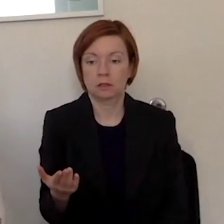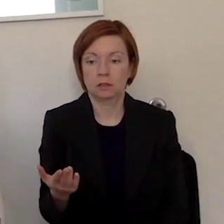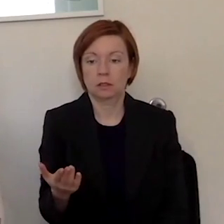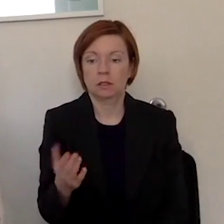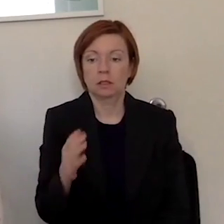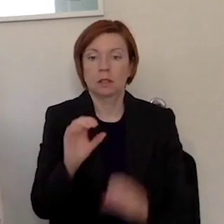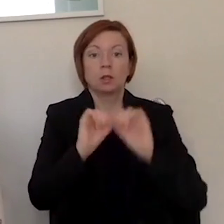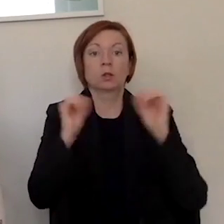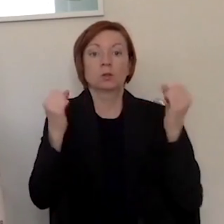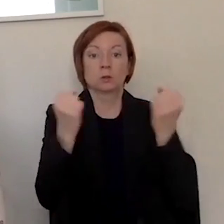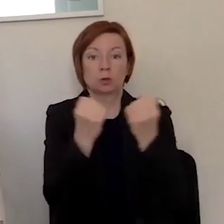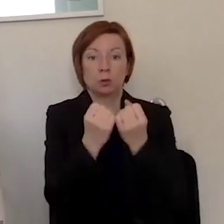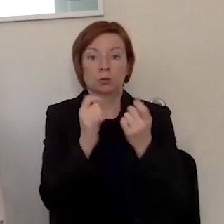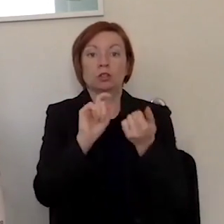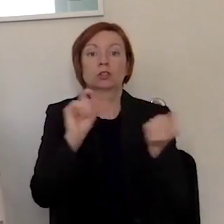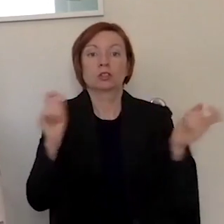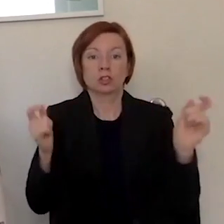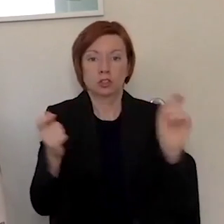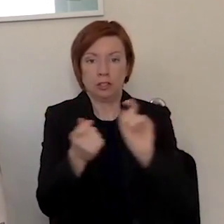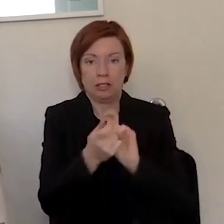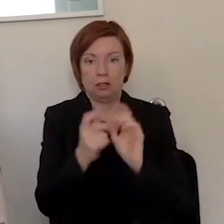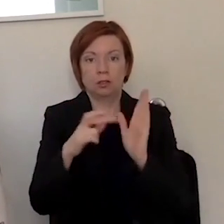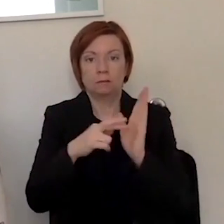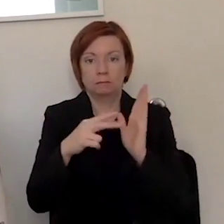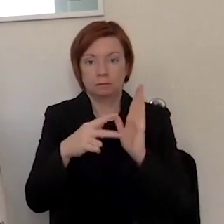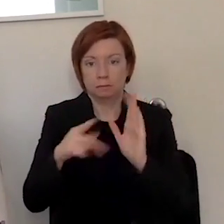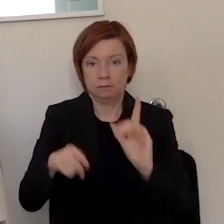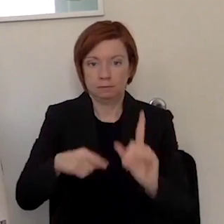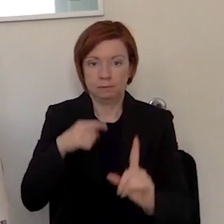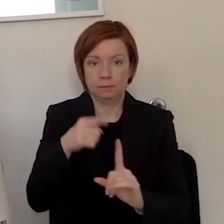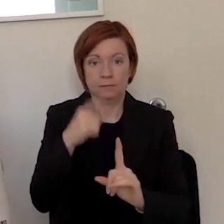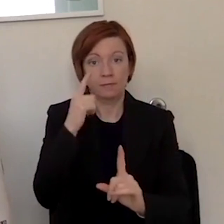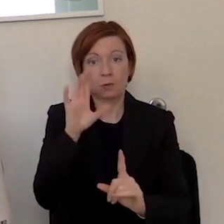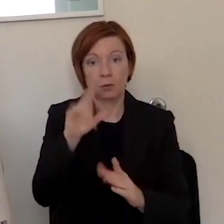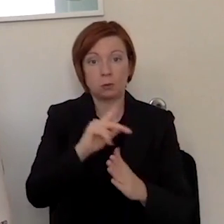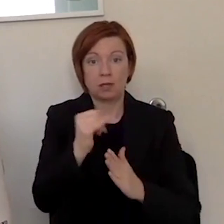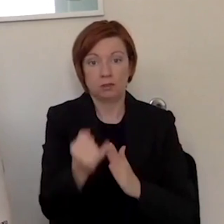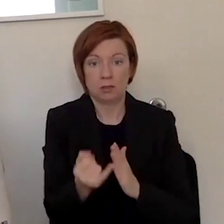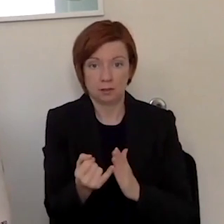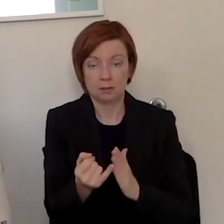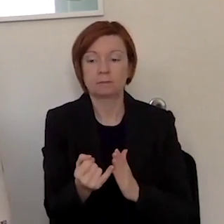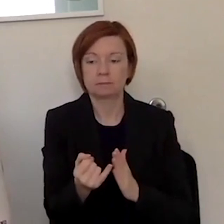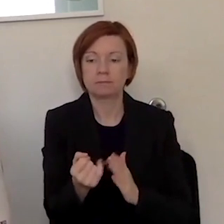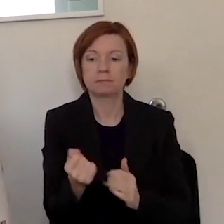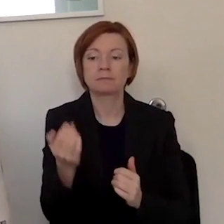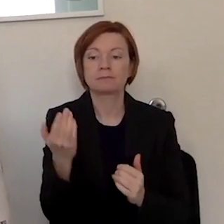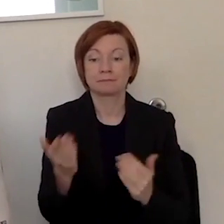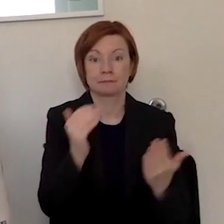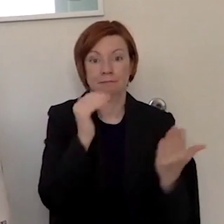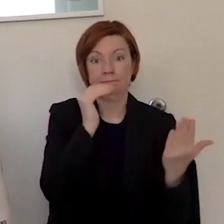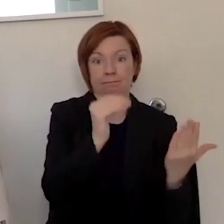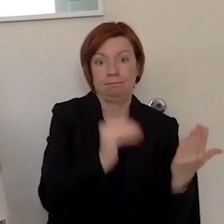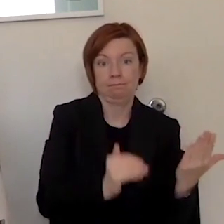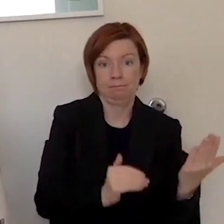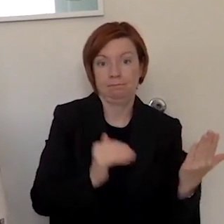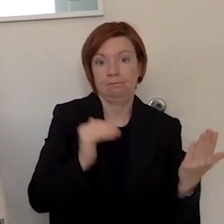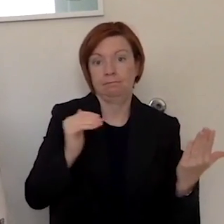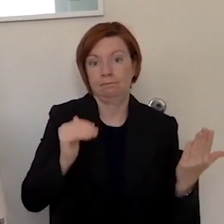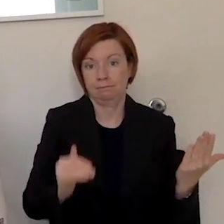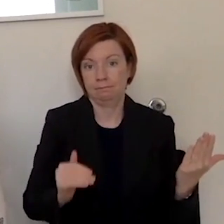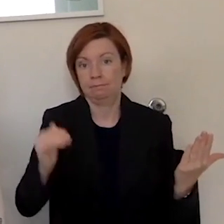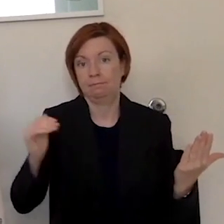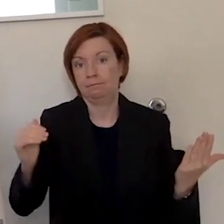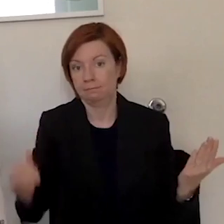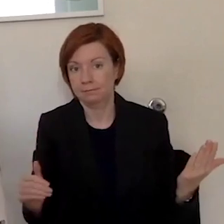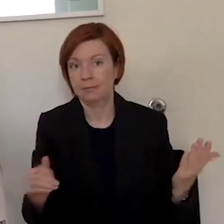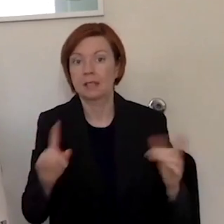the social change intent of your project. And this is a list of several